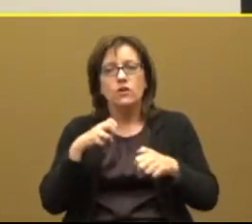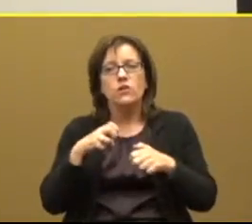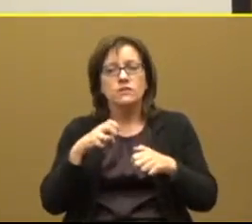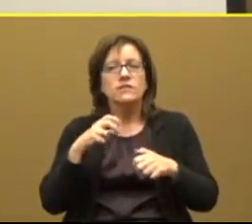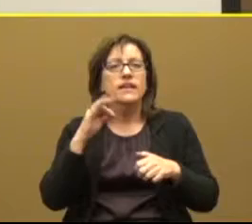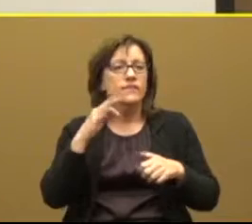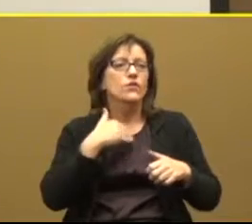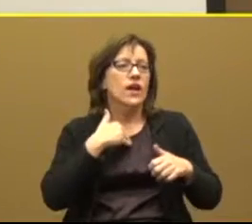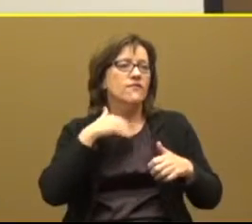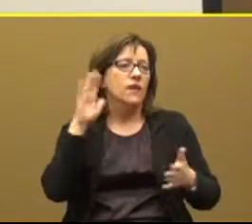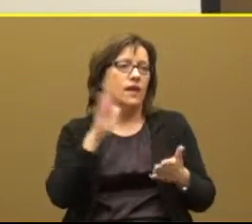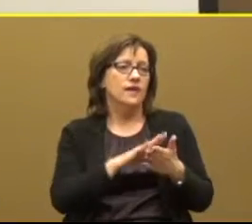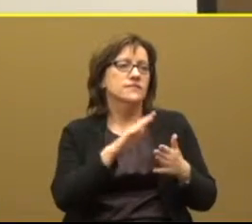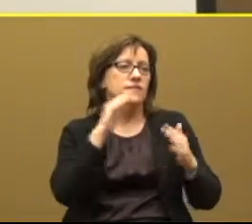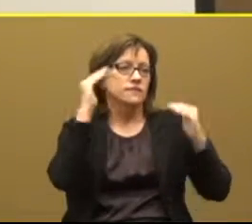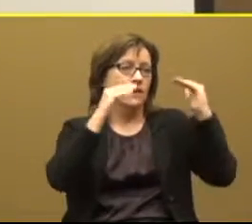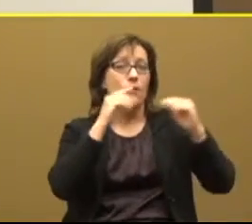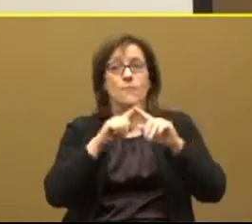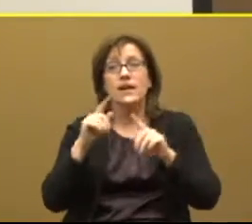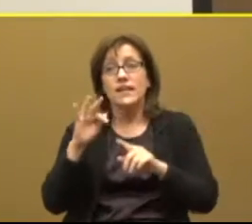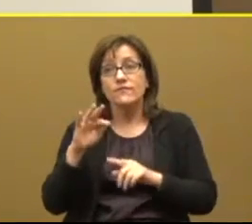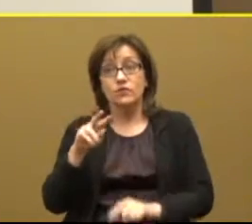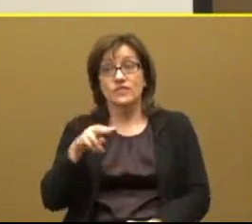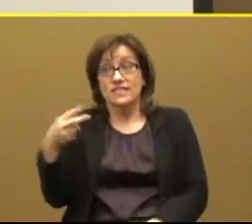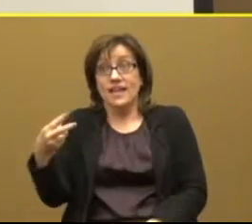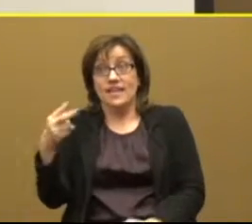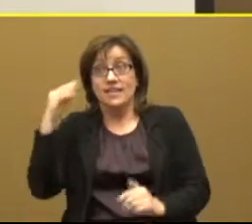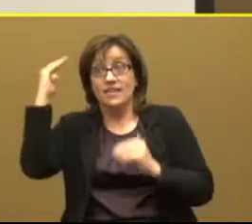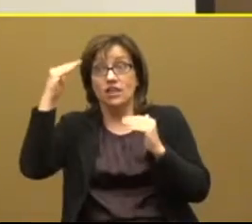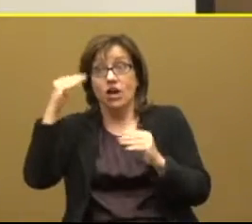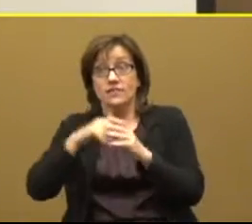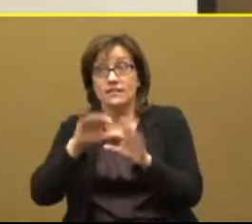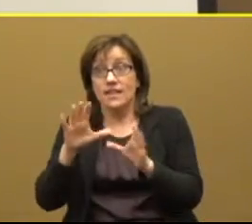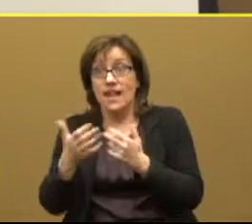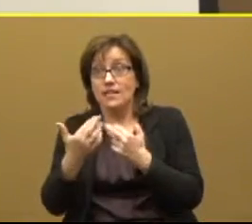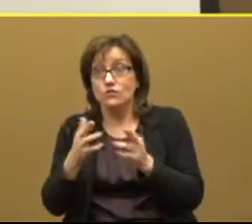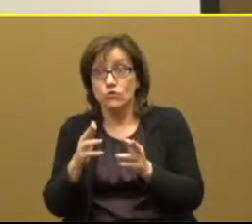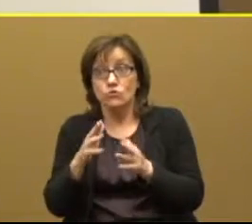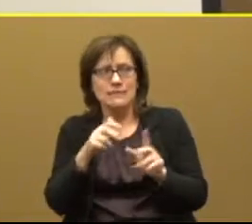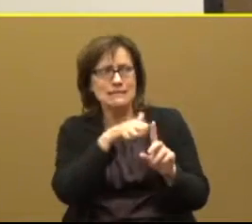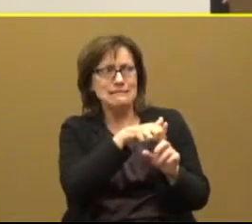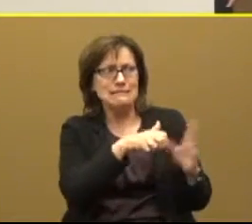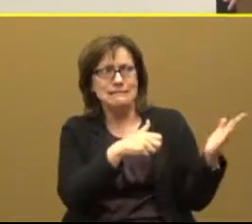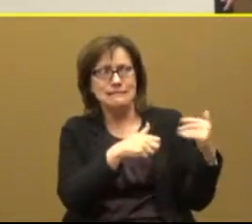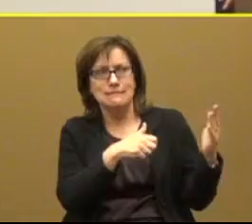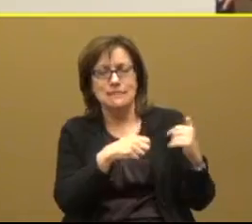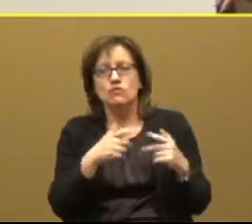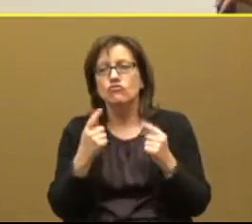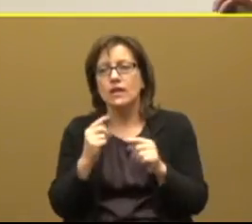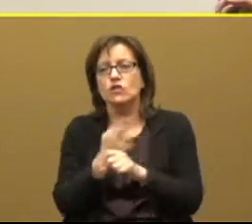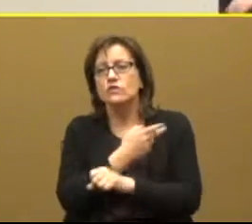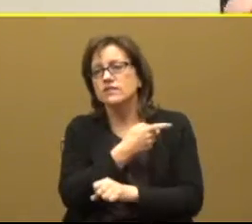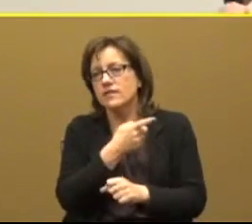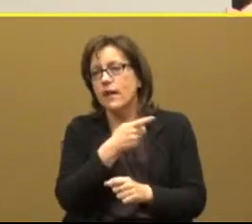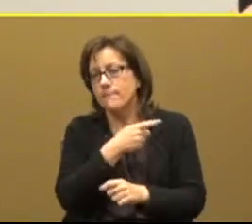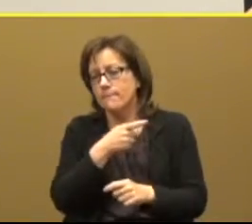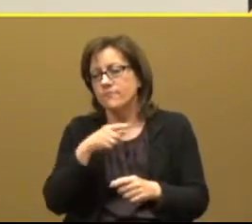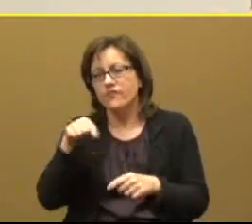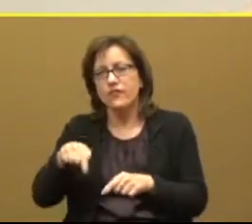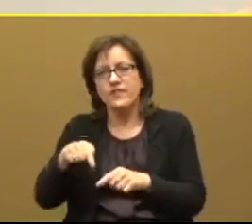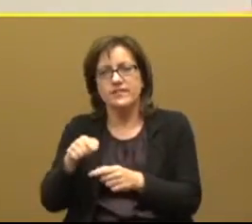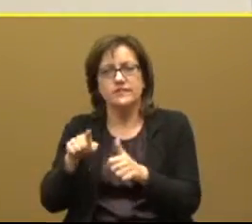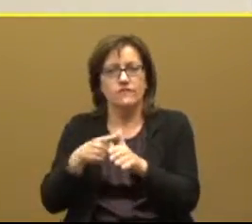you do have a second adult in your classroom, try to utilize that person at this phase. Make